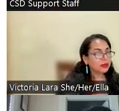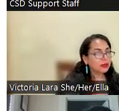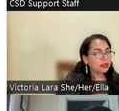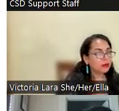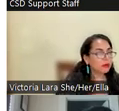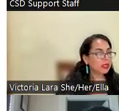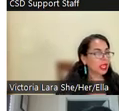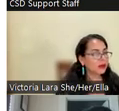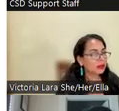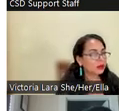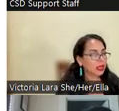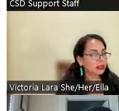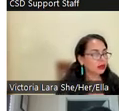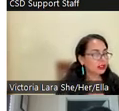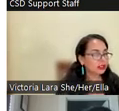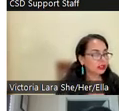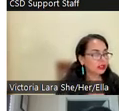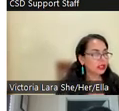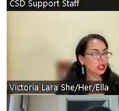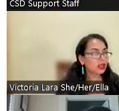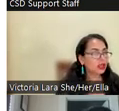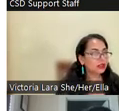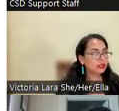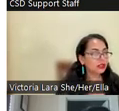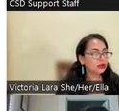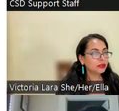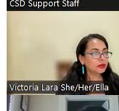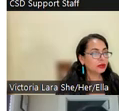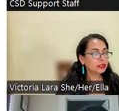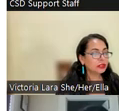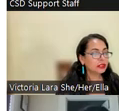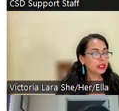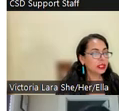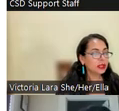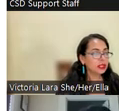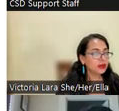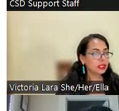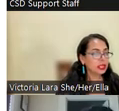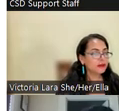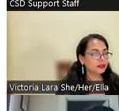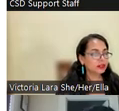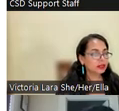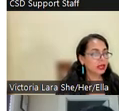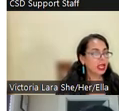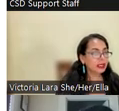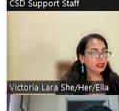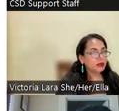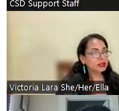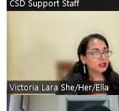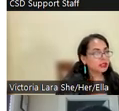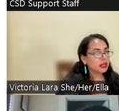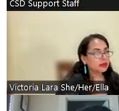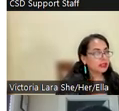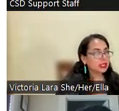Members of the public will be able to ask questions using Zoom's questions and Q&A feature. As